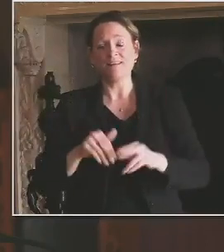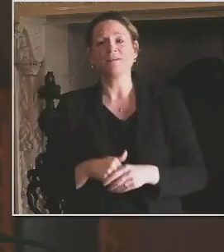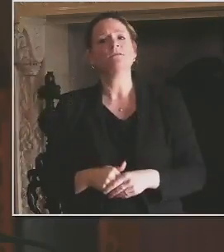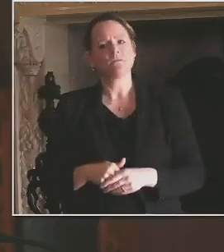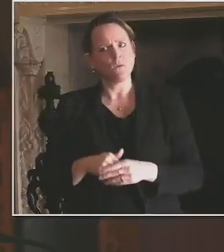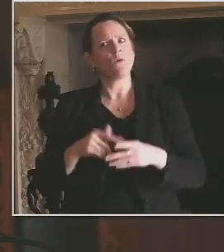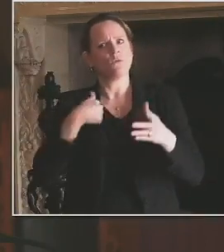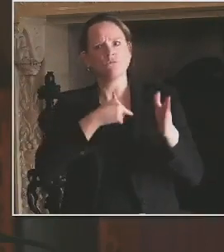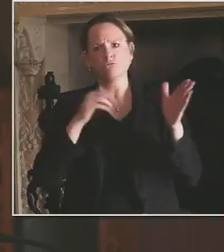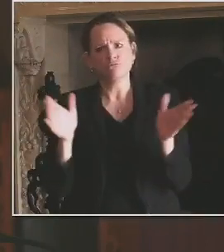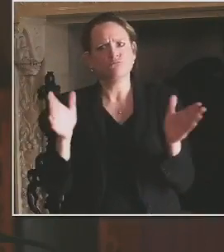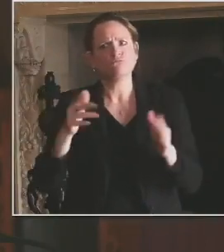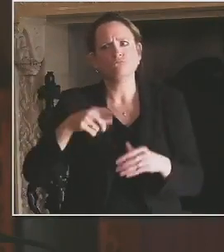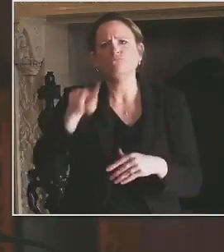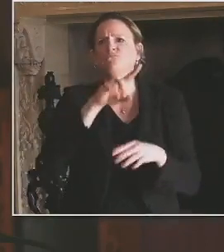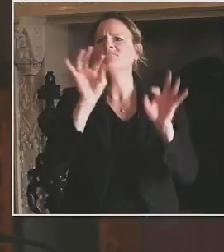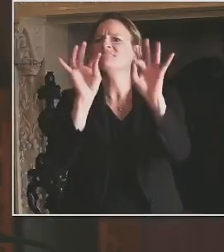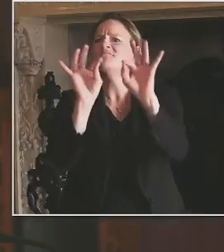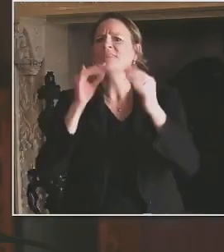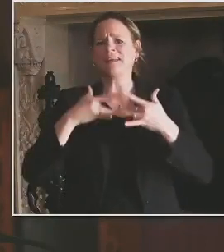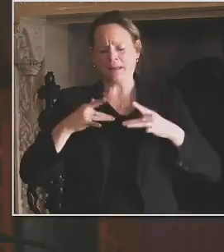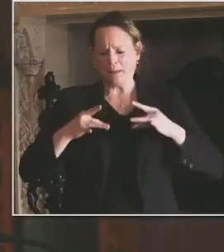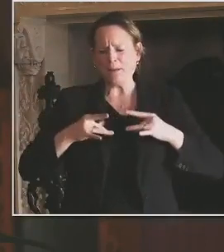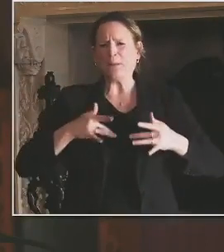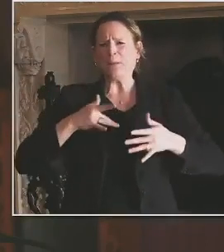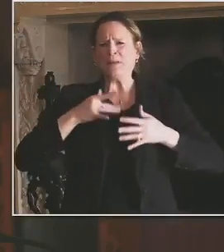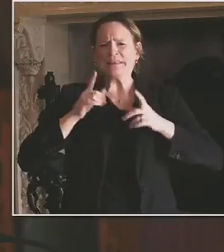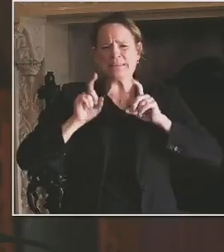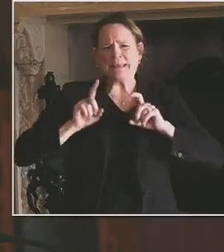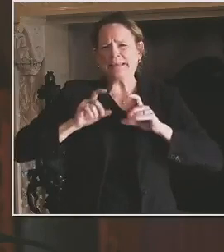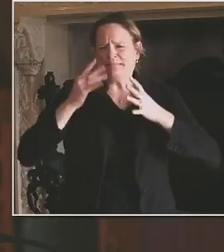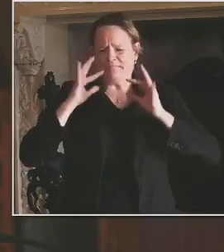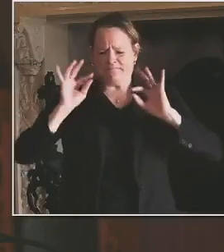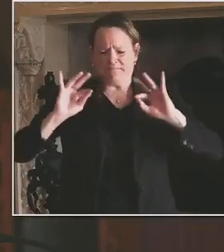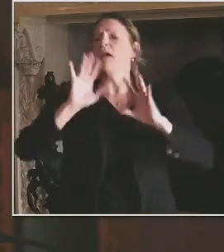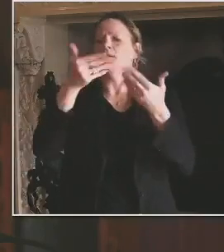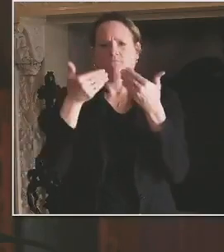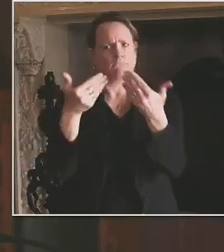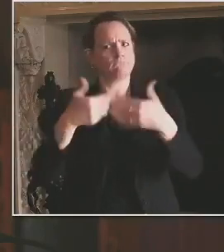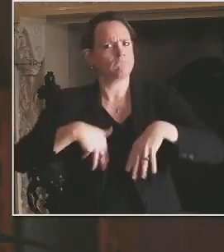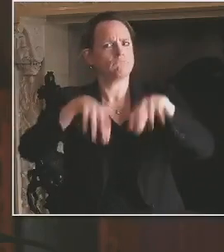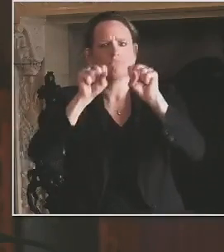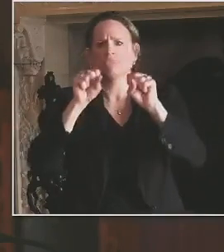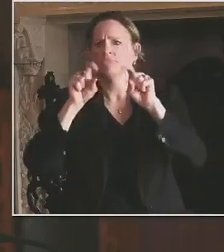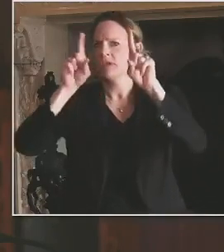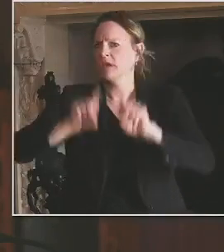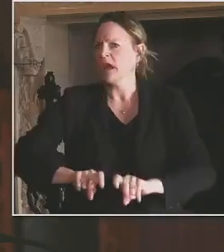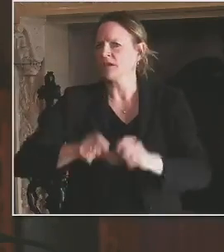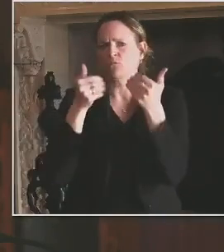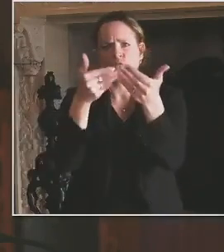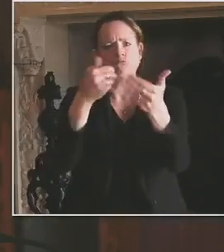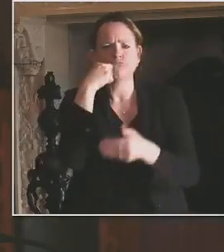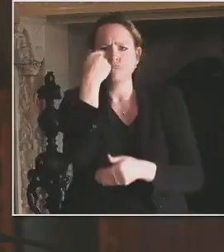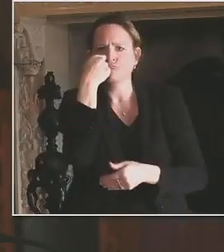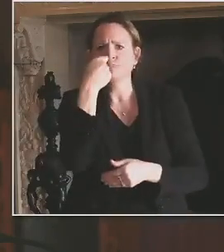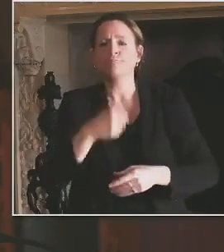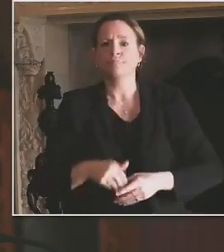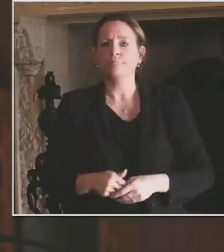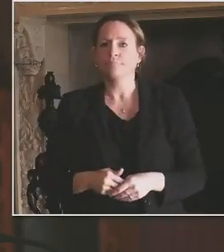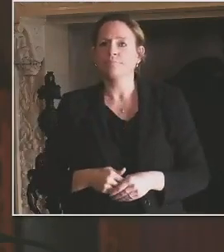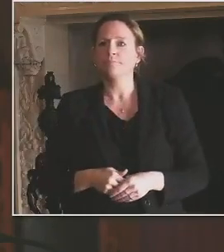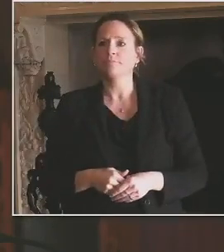or who have been in contact, close contact with a positive case to get tested, we have continued to build the capacity